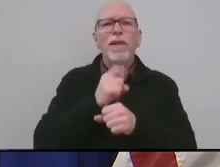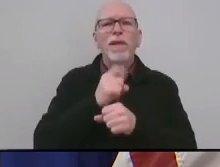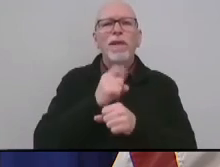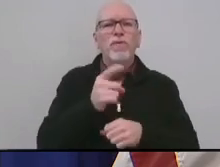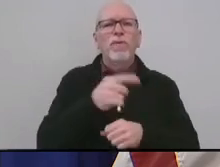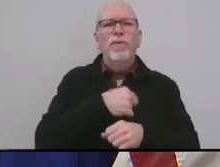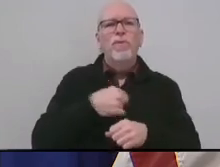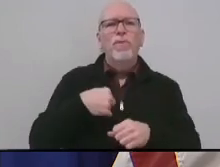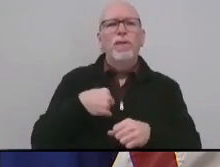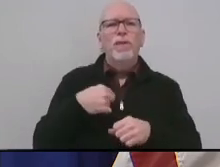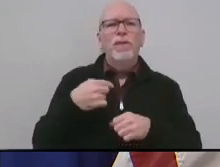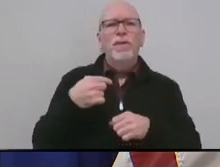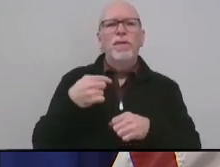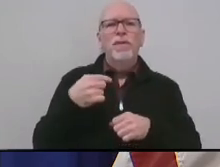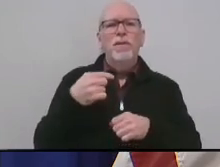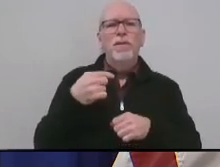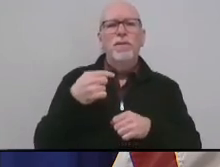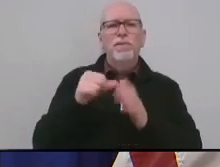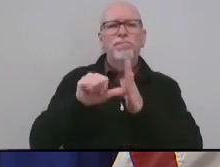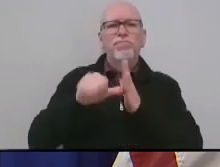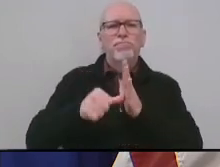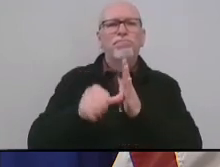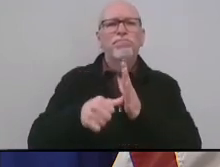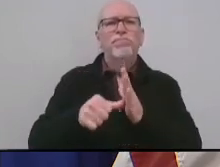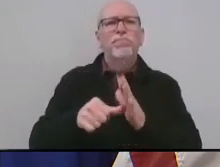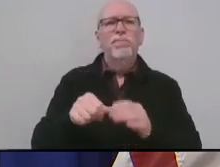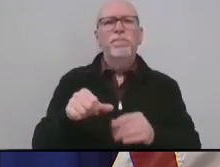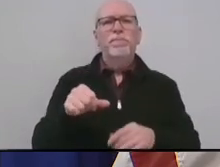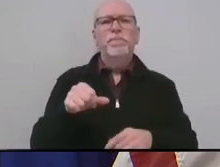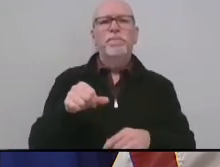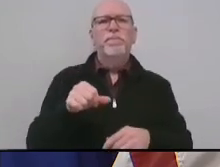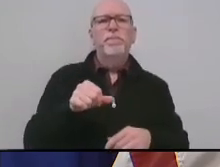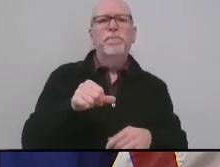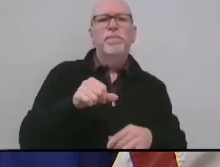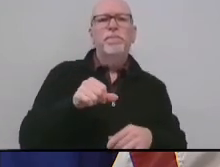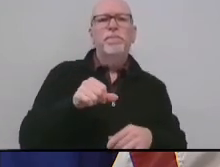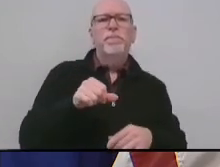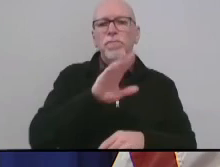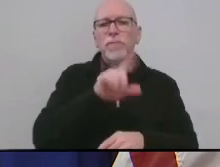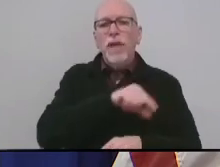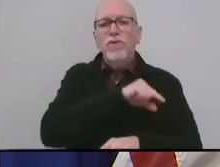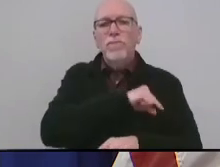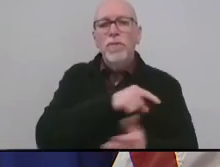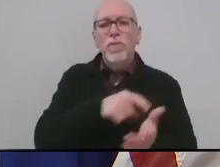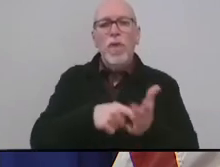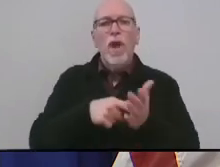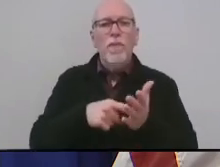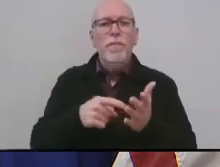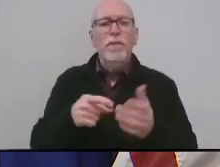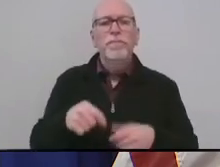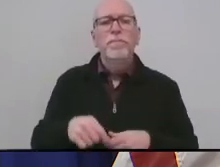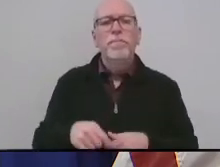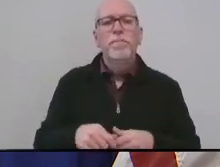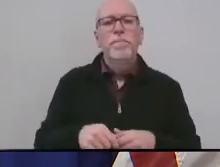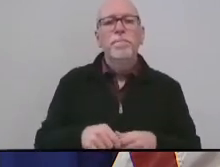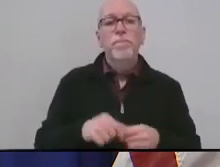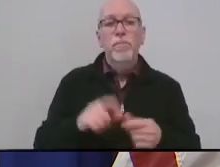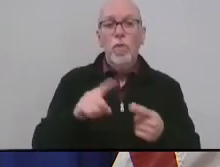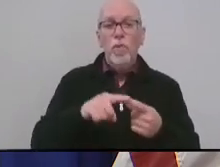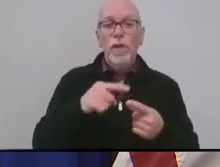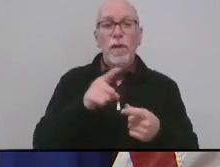underscored those eligibility requirements when we're made aware of it. But